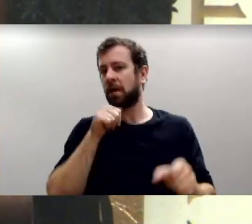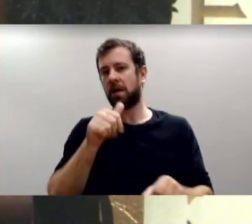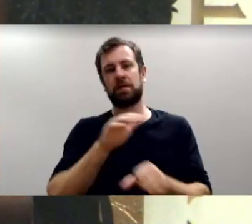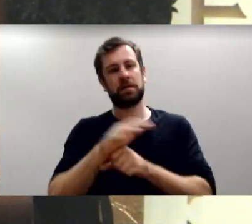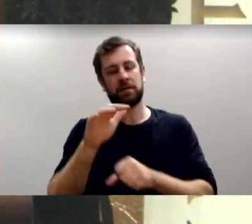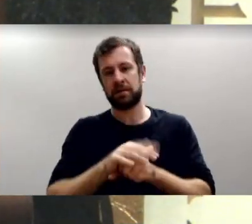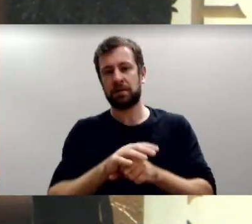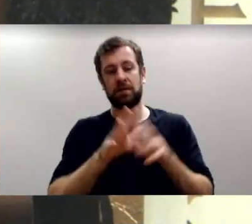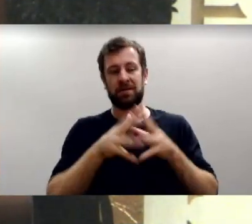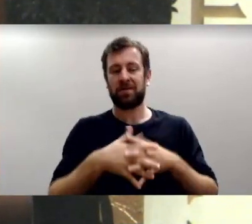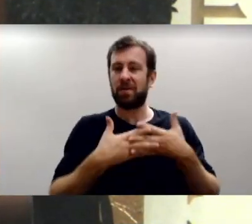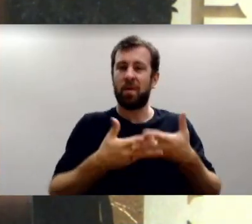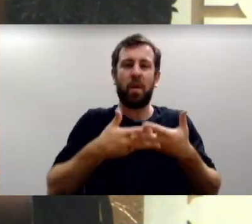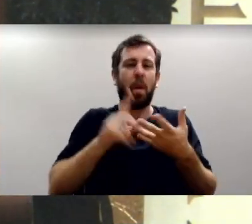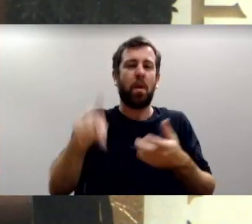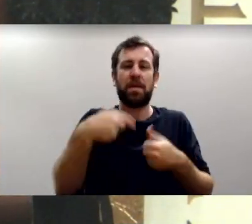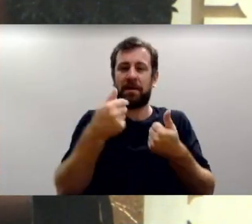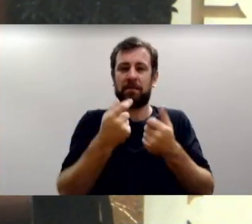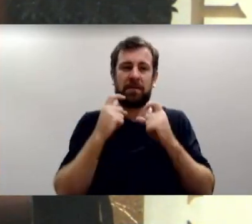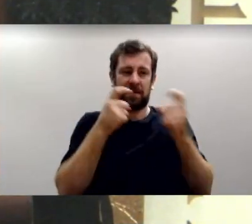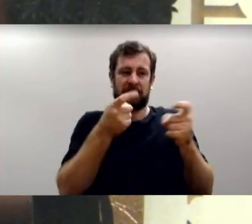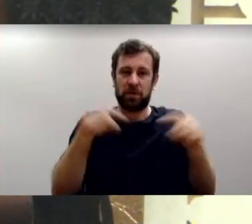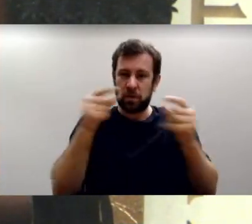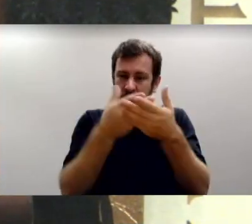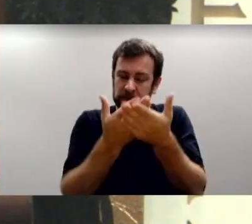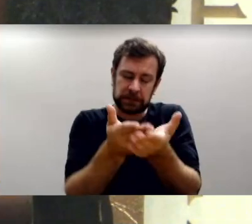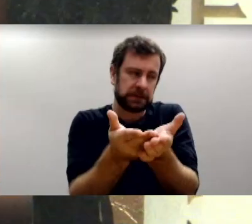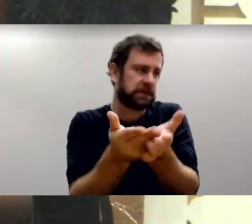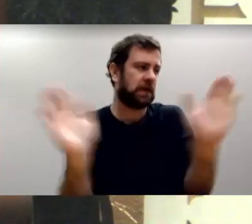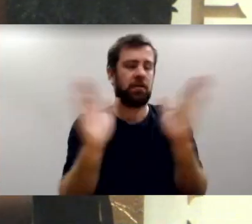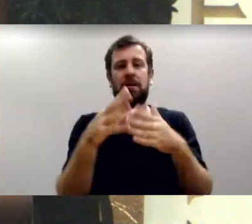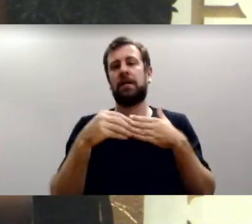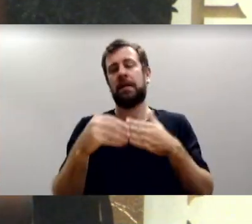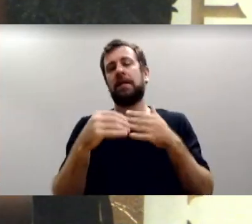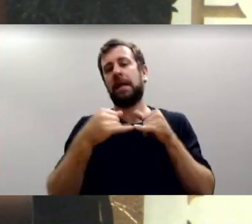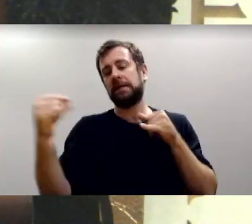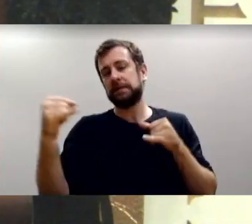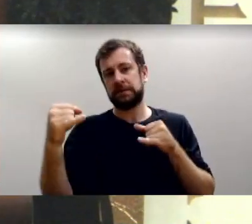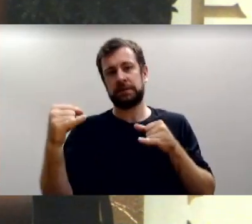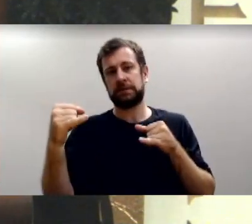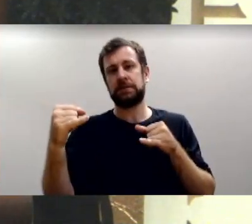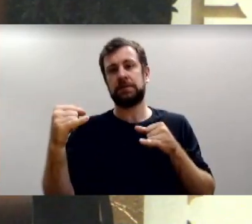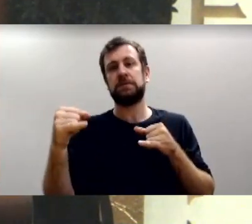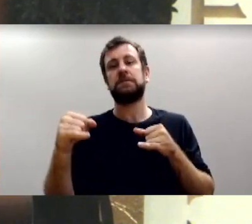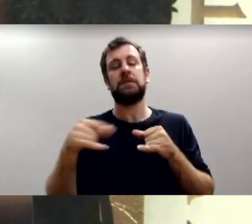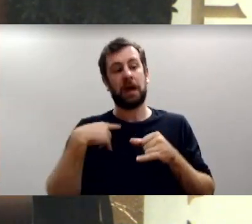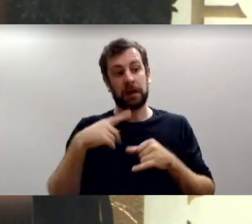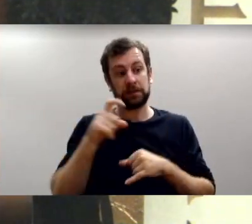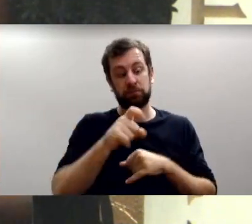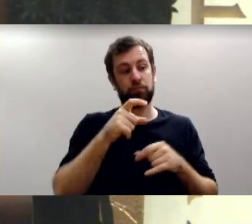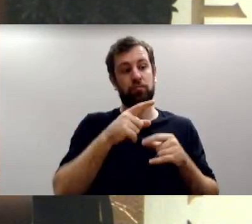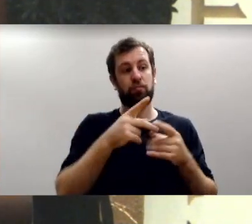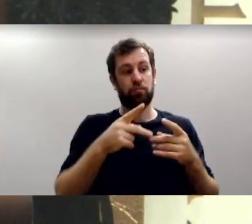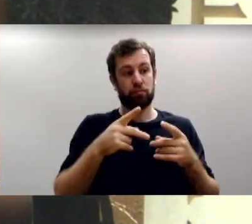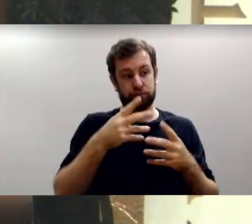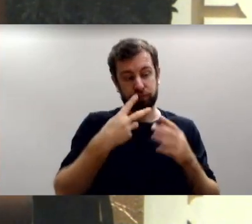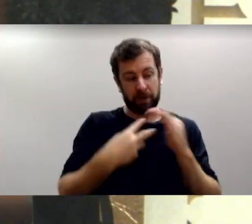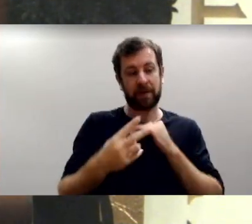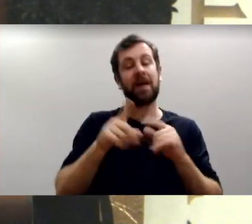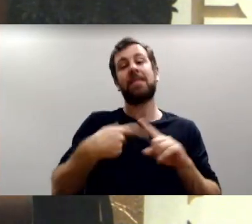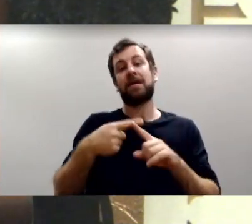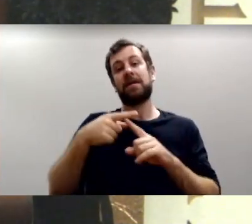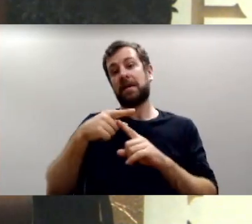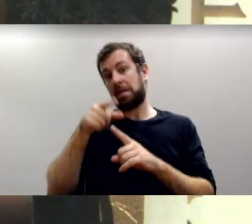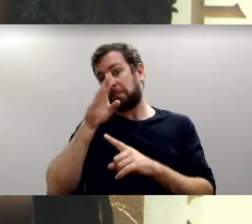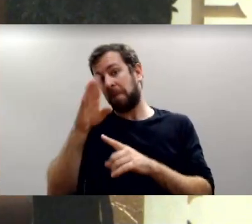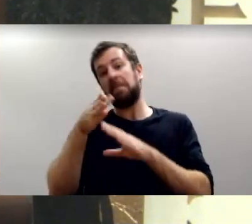give you general guidelines in those situations. You have to ask the Prophet and the Imams who came later on. They will tell you,